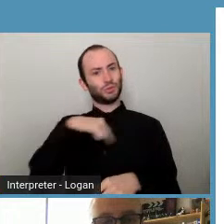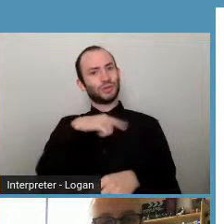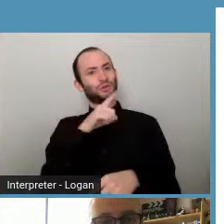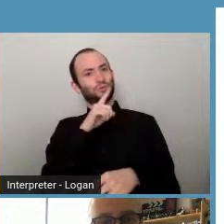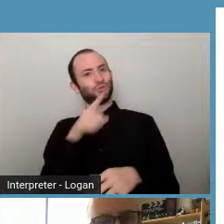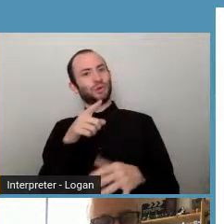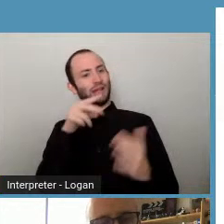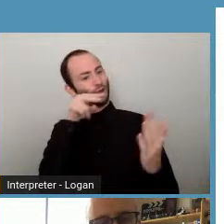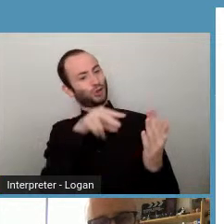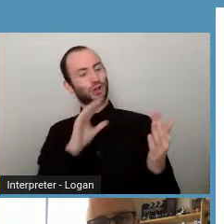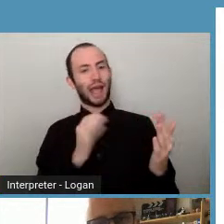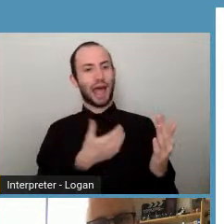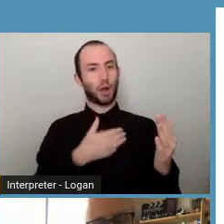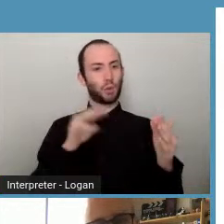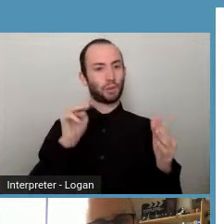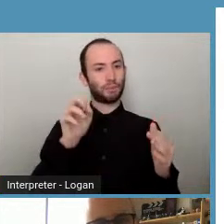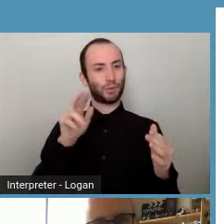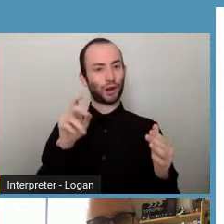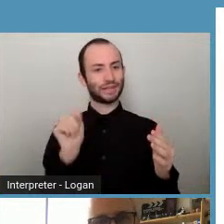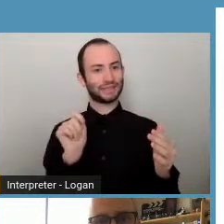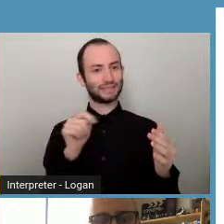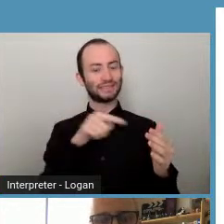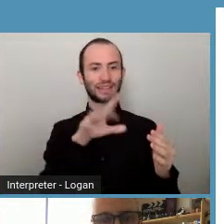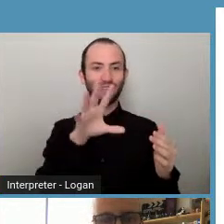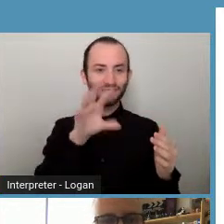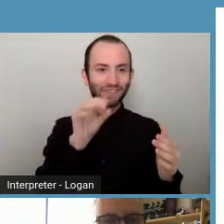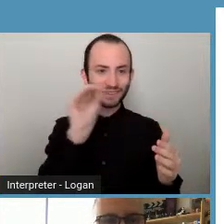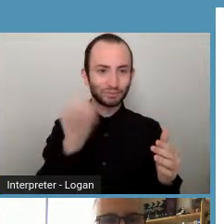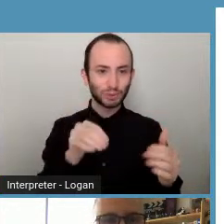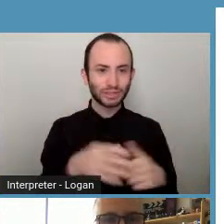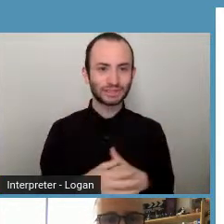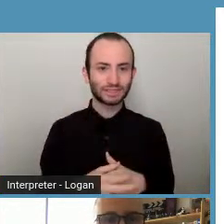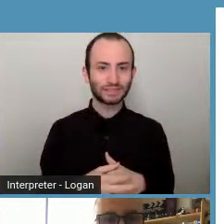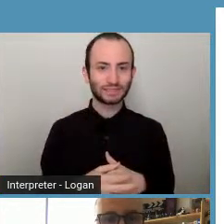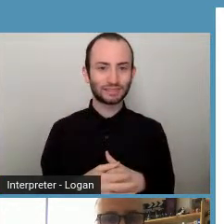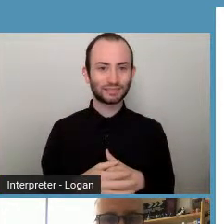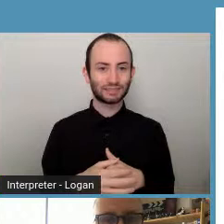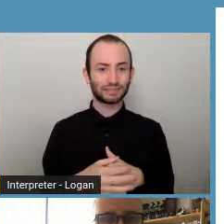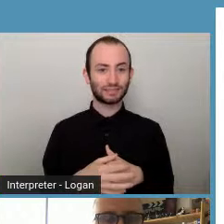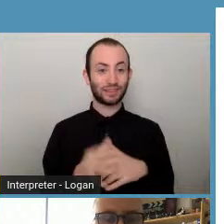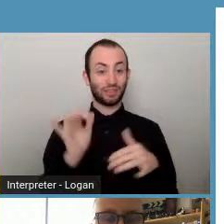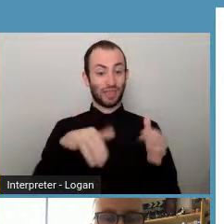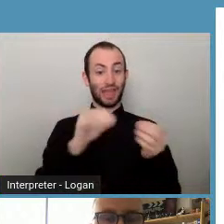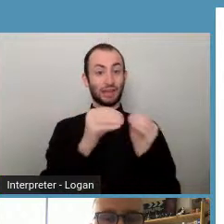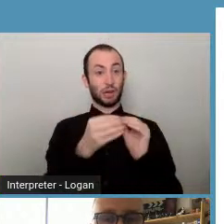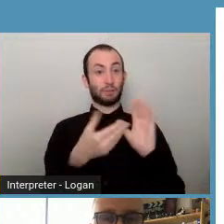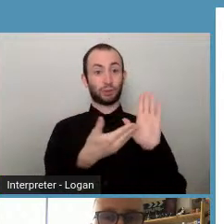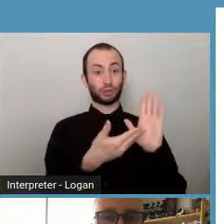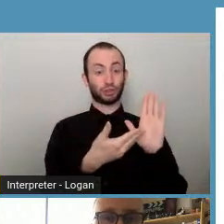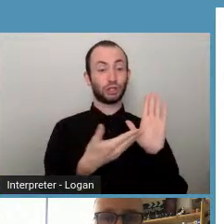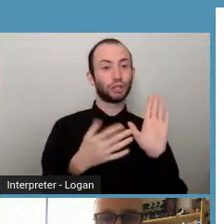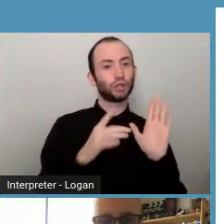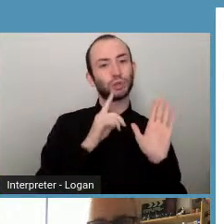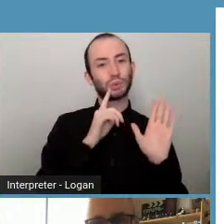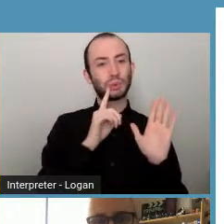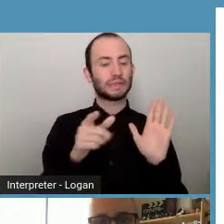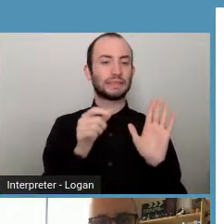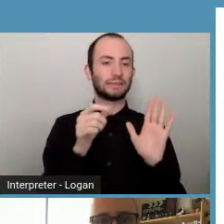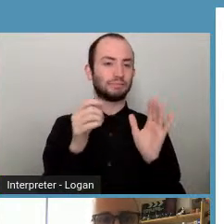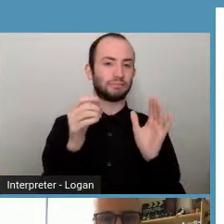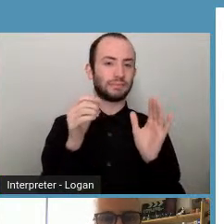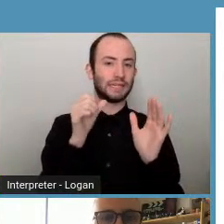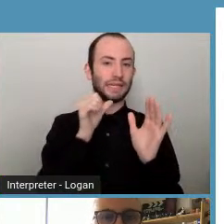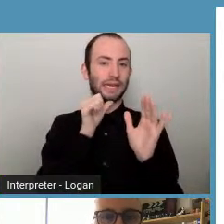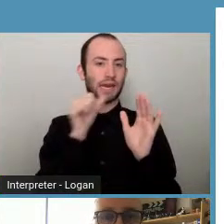market. Those numbers, we just want to bring a quick highlight point to. They're independent of socioeconomic status,